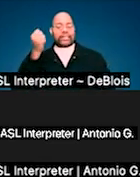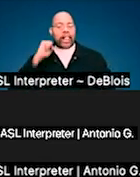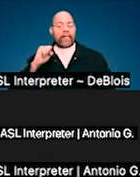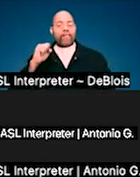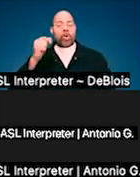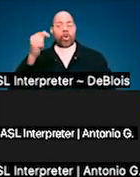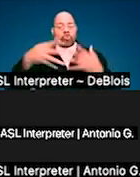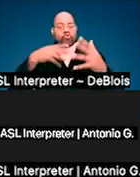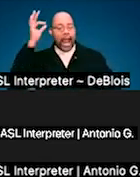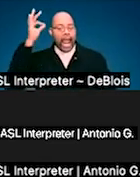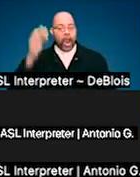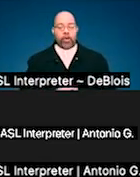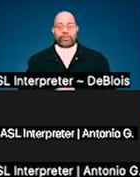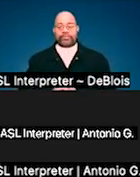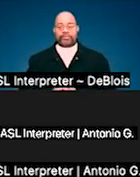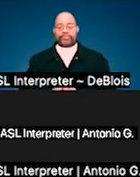hair.